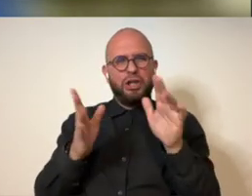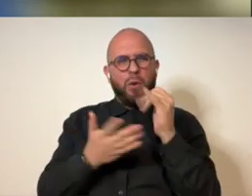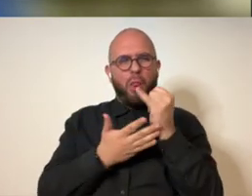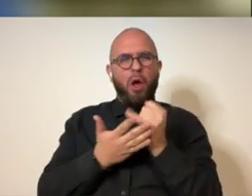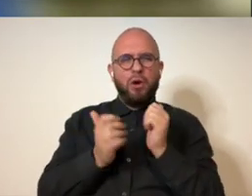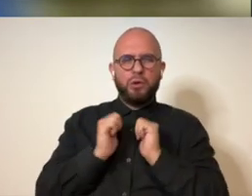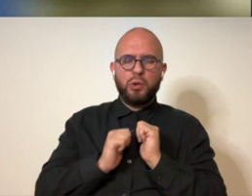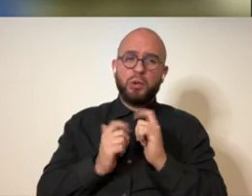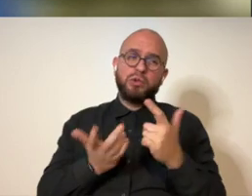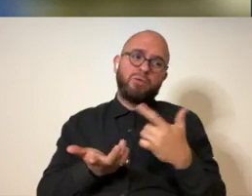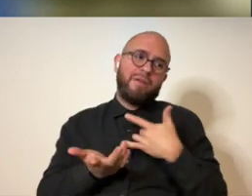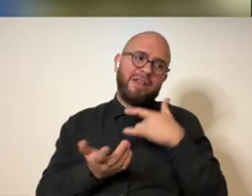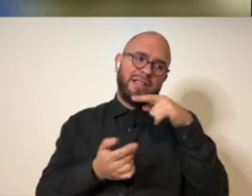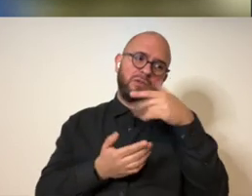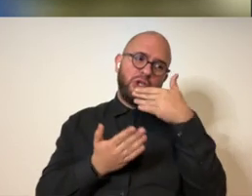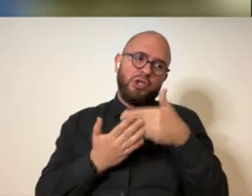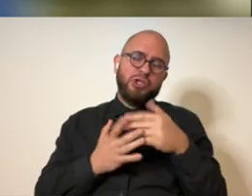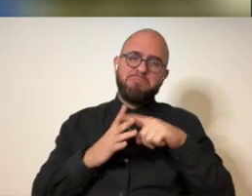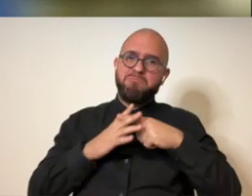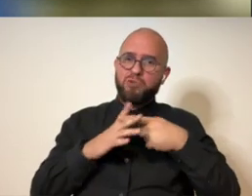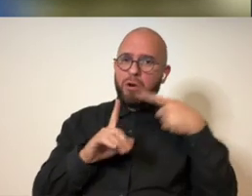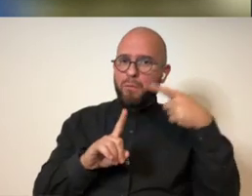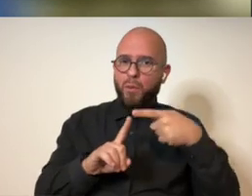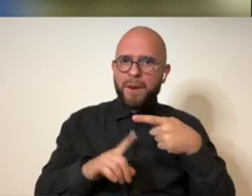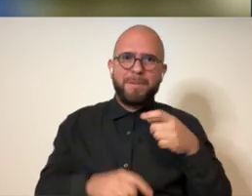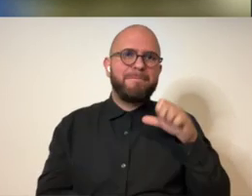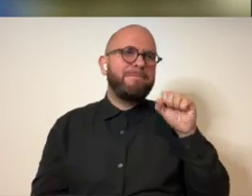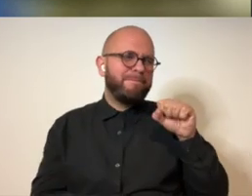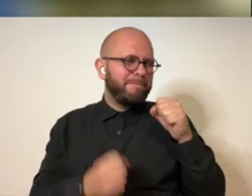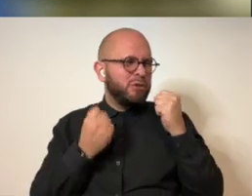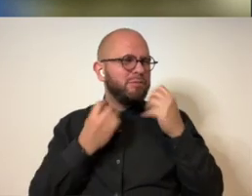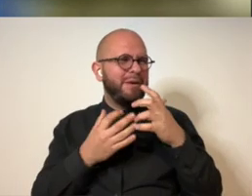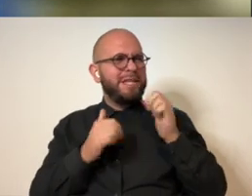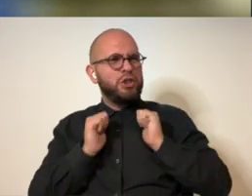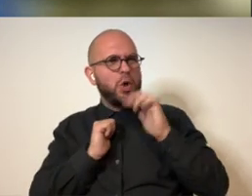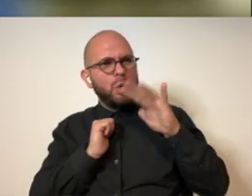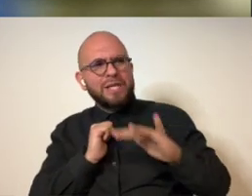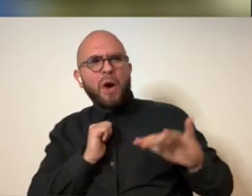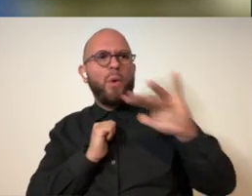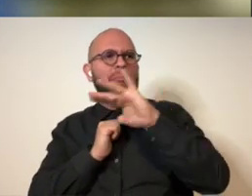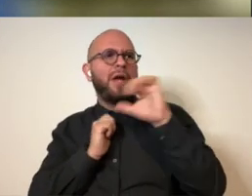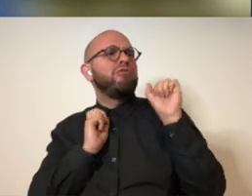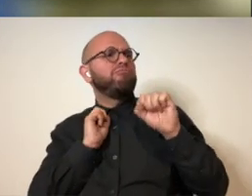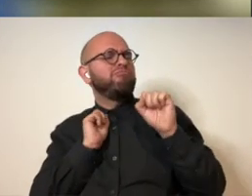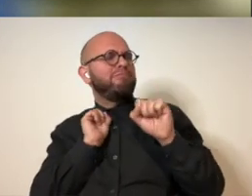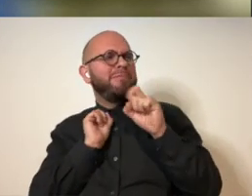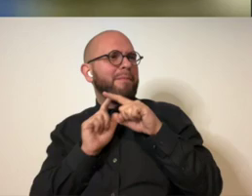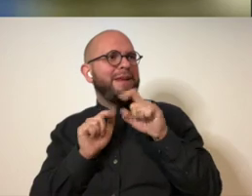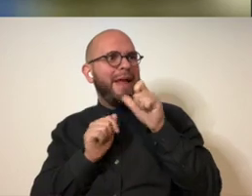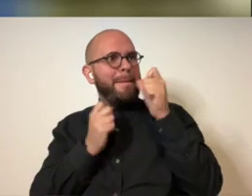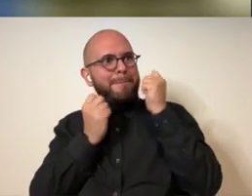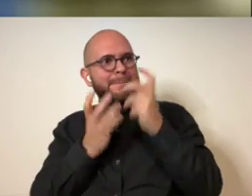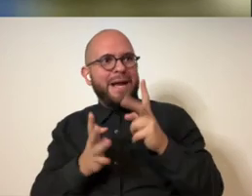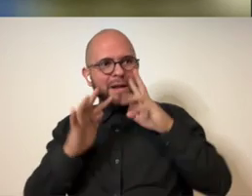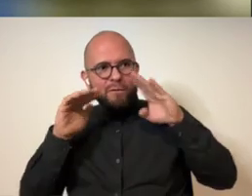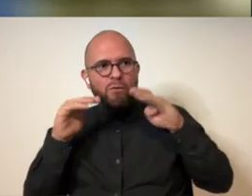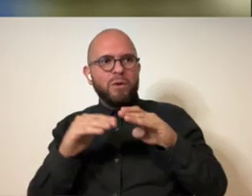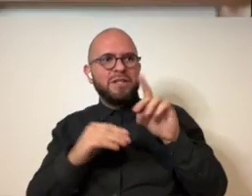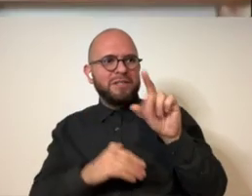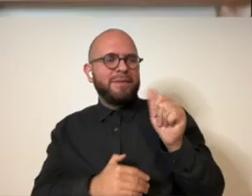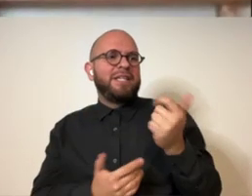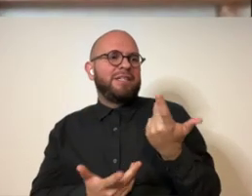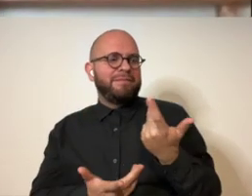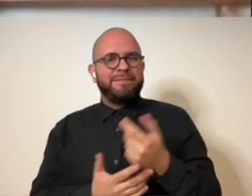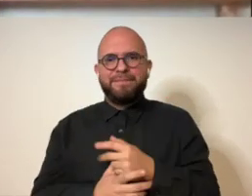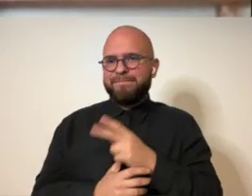like it often wasn't in general art shows. And so I felt like it was a good starting point.